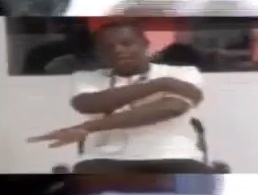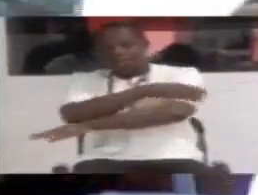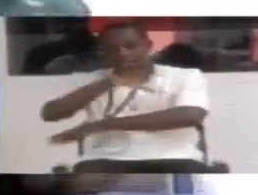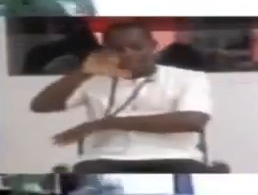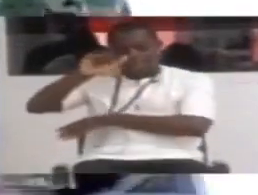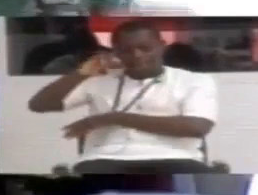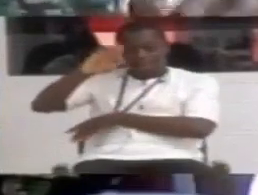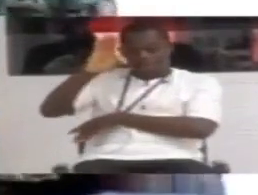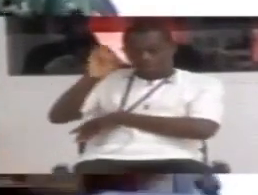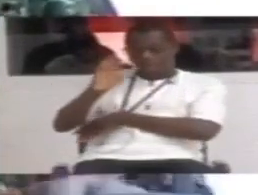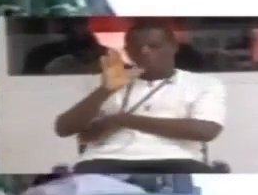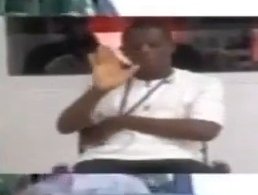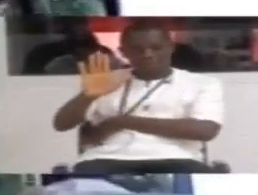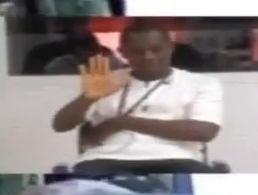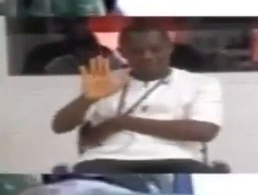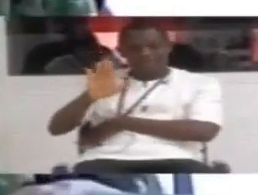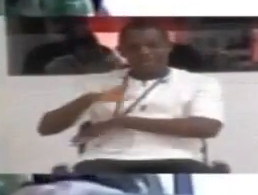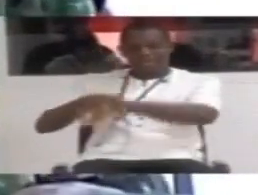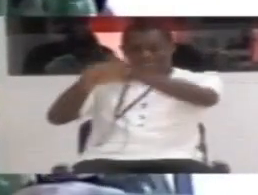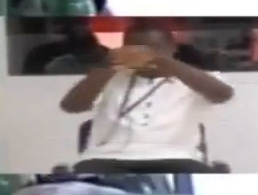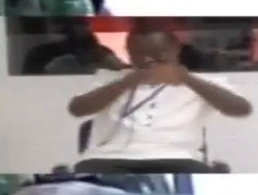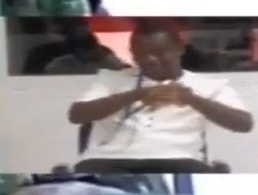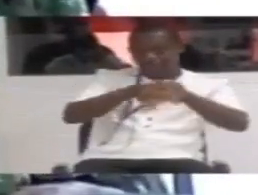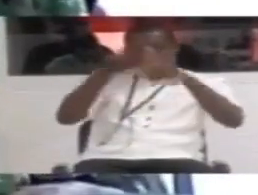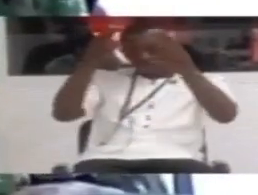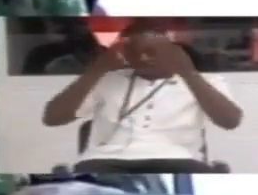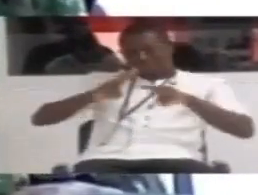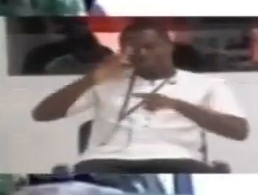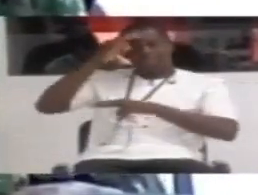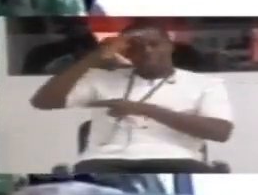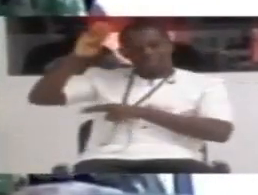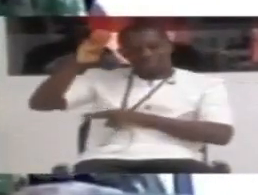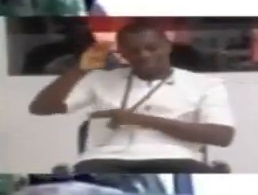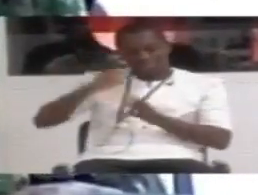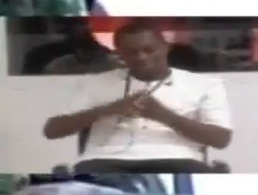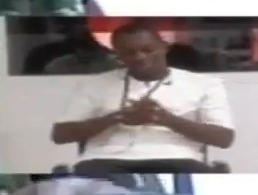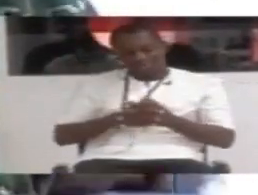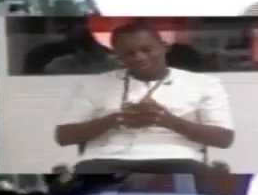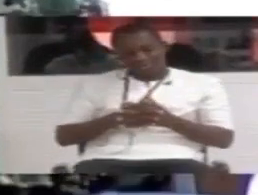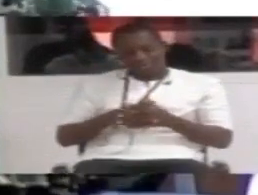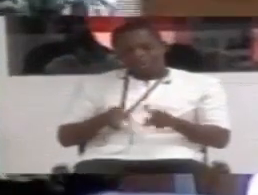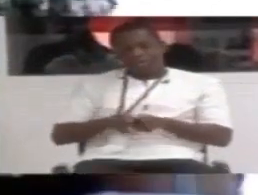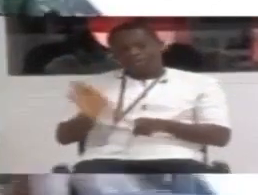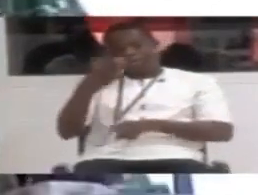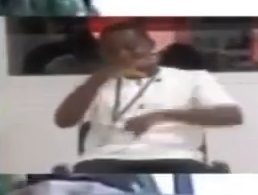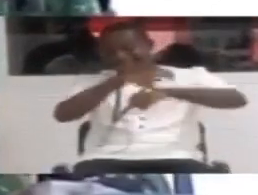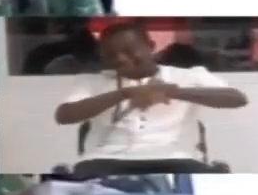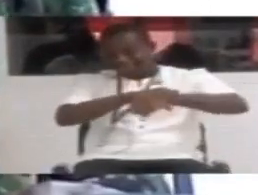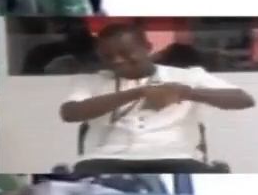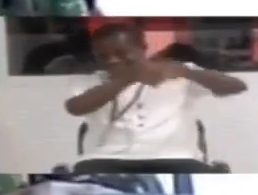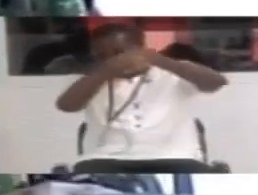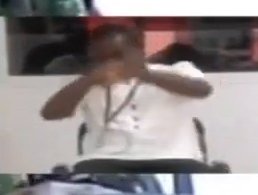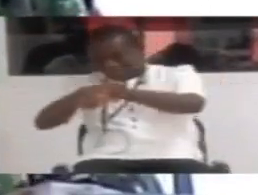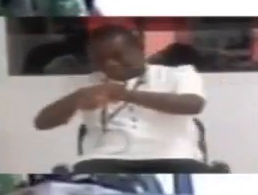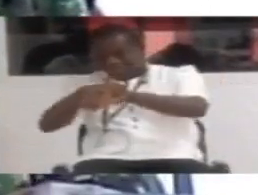ne haram dem jeli justice minister bi. Then Captain Rambo said, let me go and bring in the justice minister. Mu dem tie ko ci loxo. He went